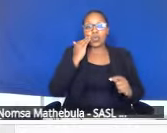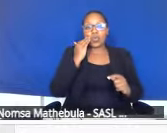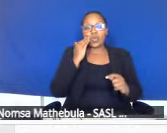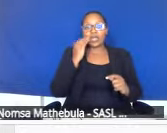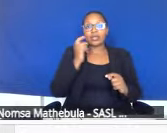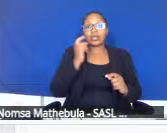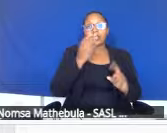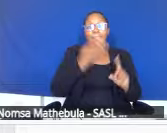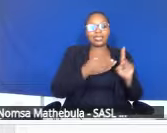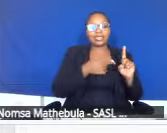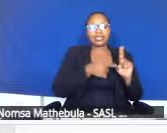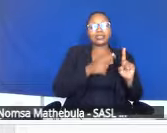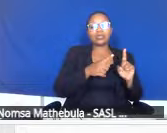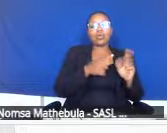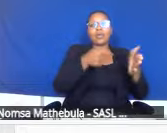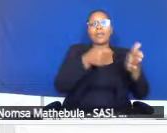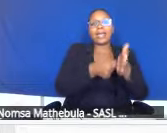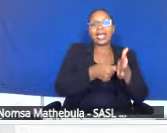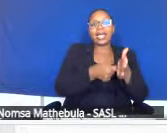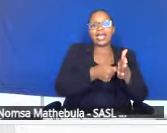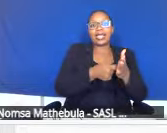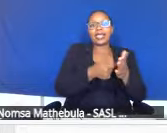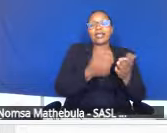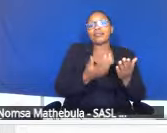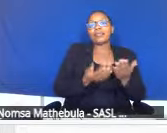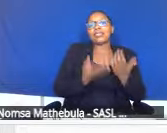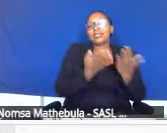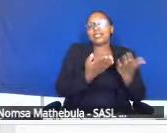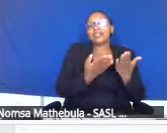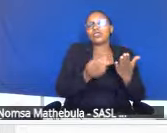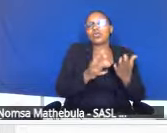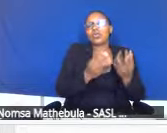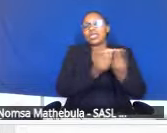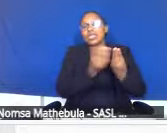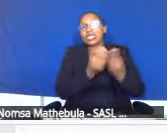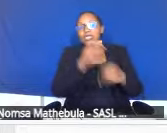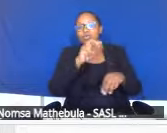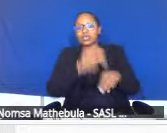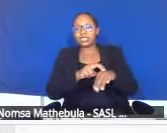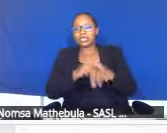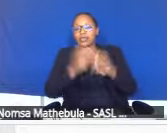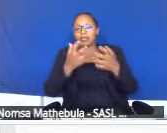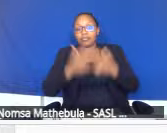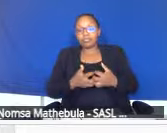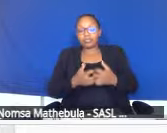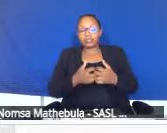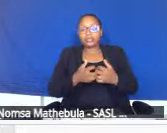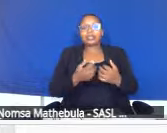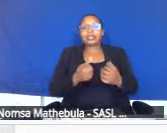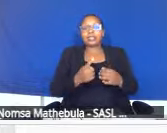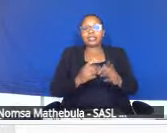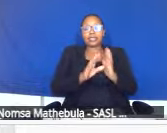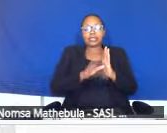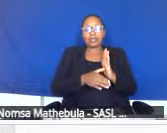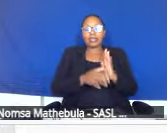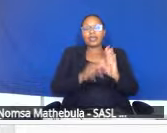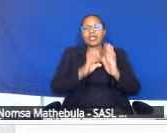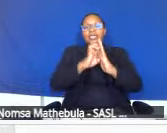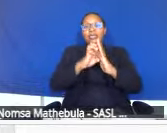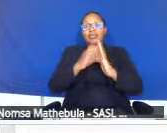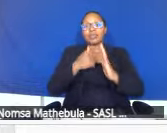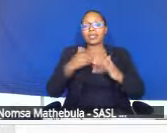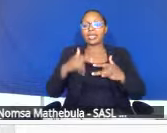or services. So in other words, if I stay in Polokwane, but I have to travel to Pretoria to get my